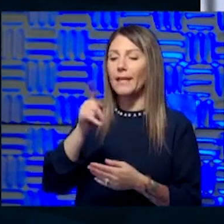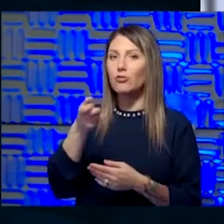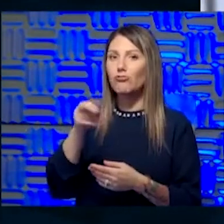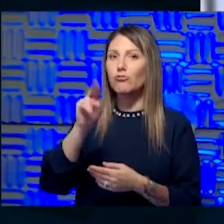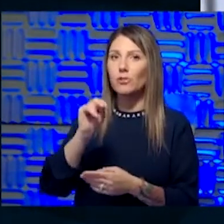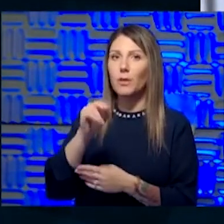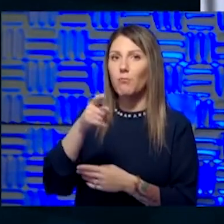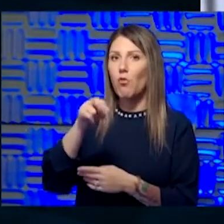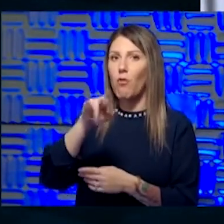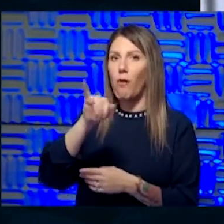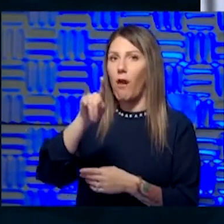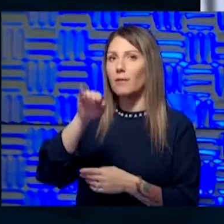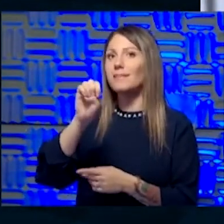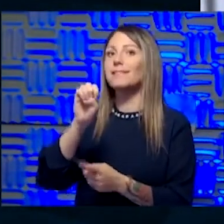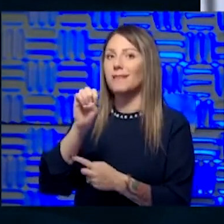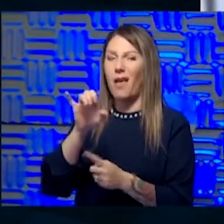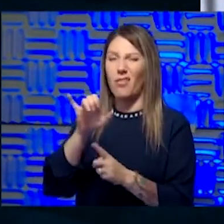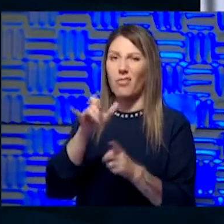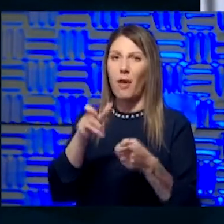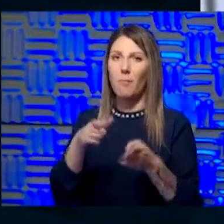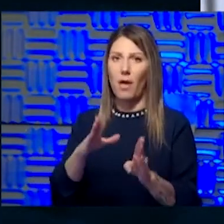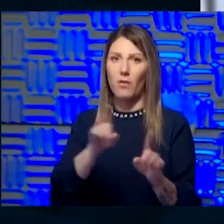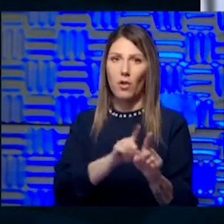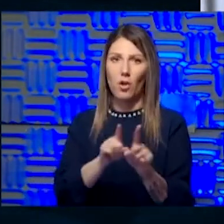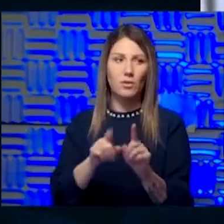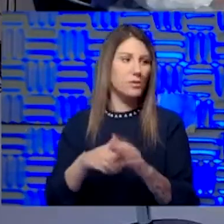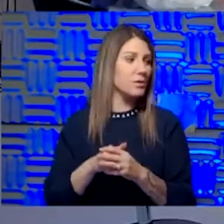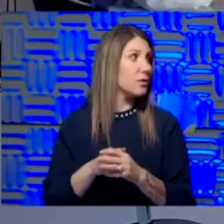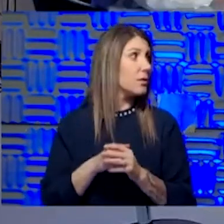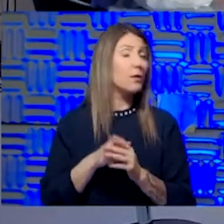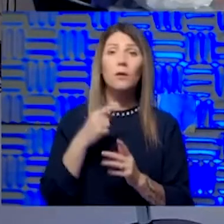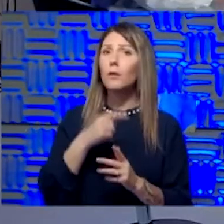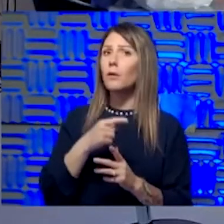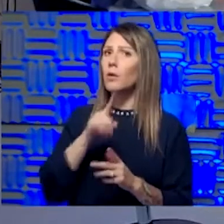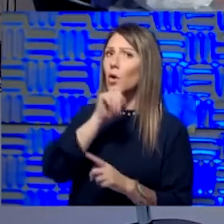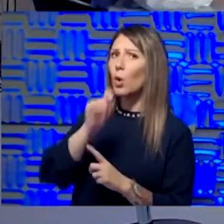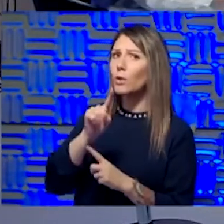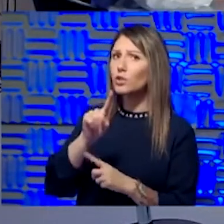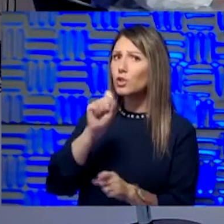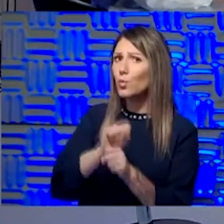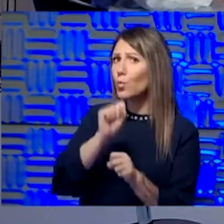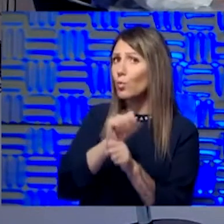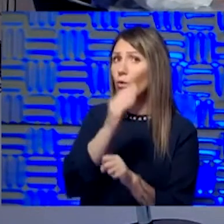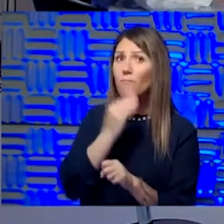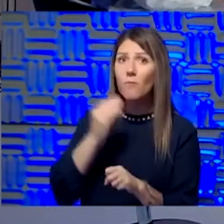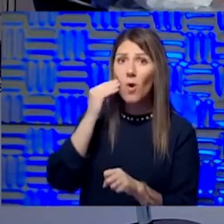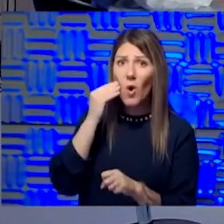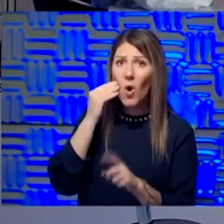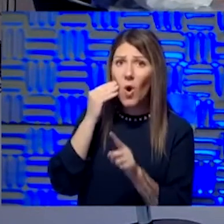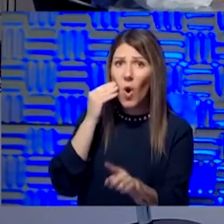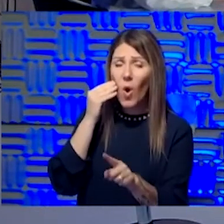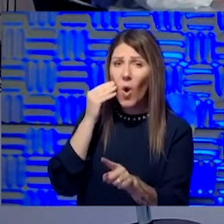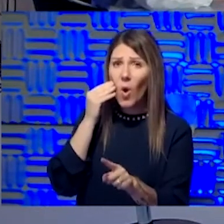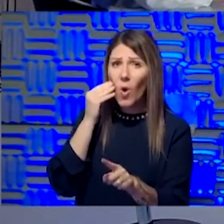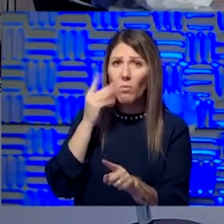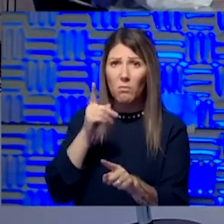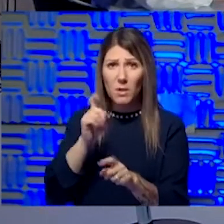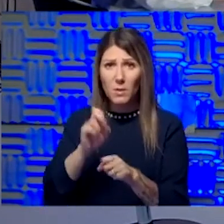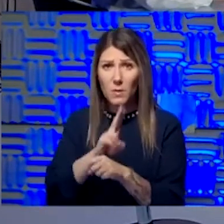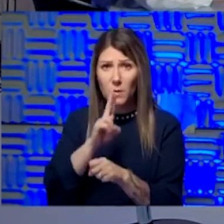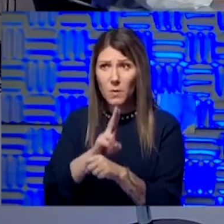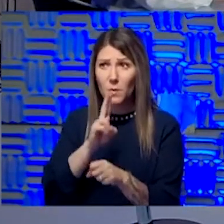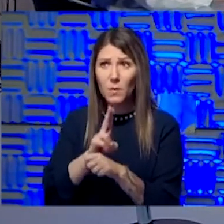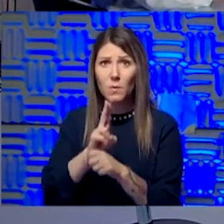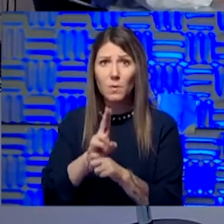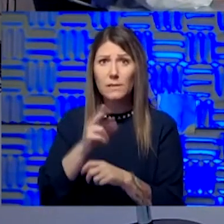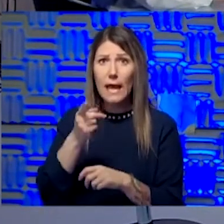started that. Does it work at home? Hydrogen peroxide? No, does it work? Can you do hydrogen peroxide